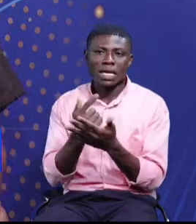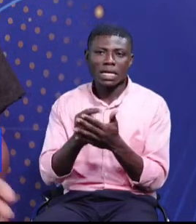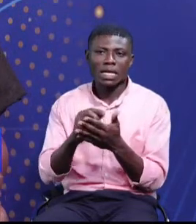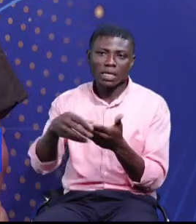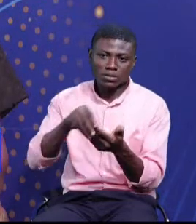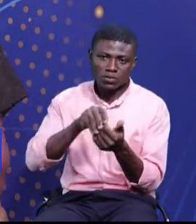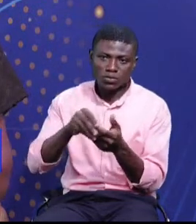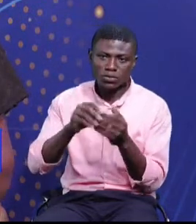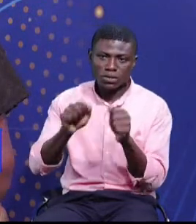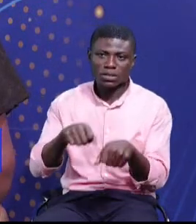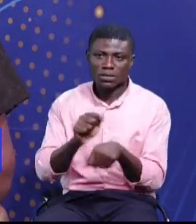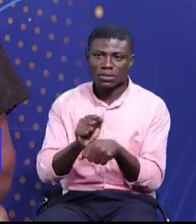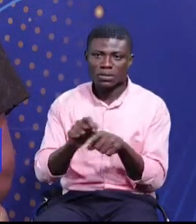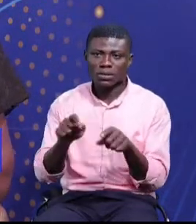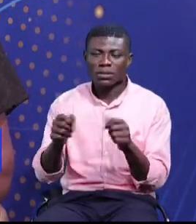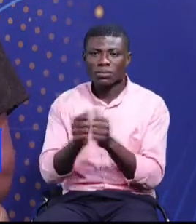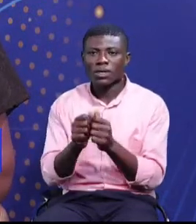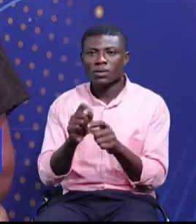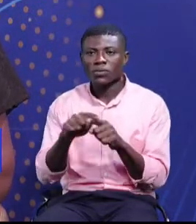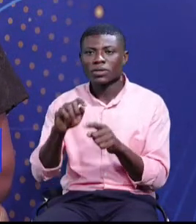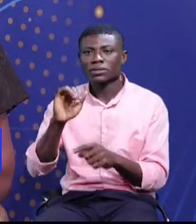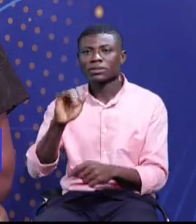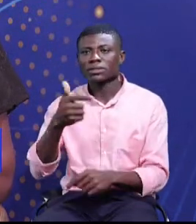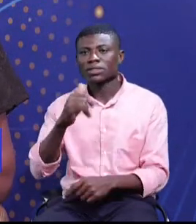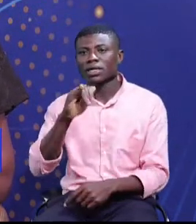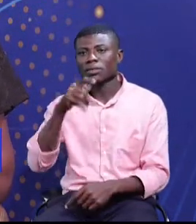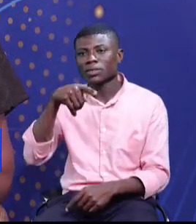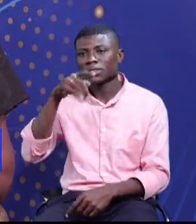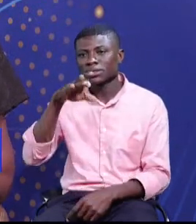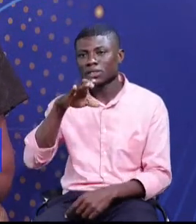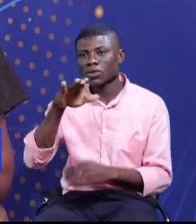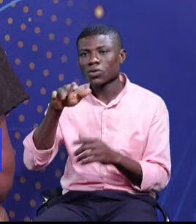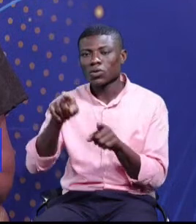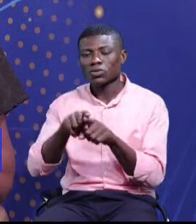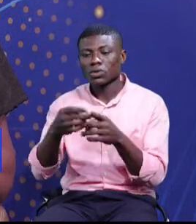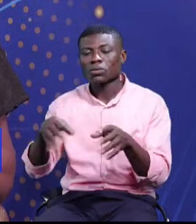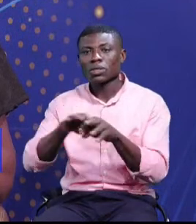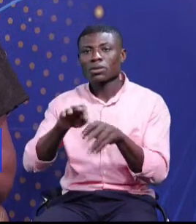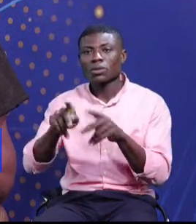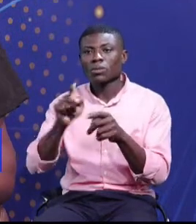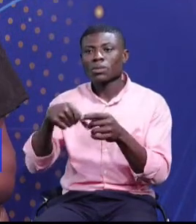But alongside with GIPC, I think it's really important for people to also be part of